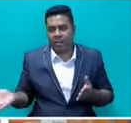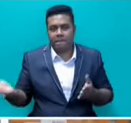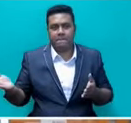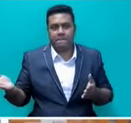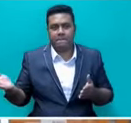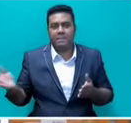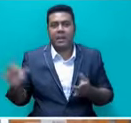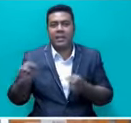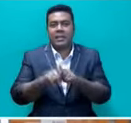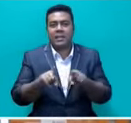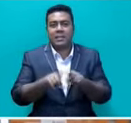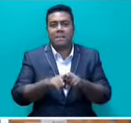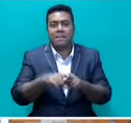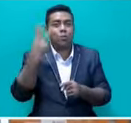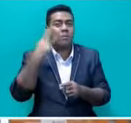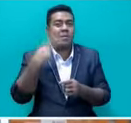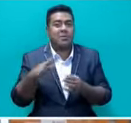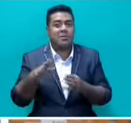a female's bottom.